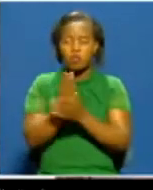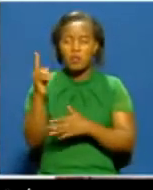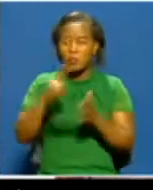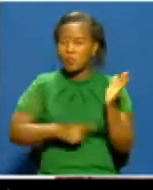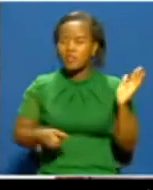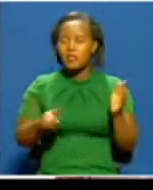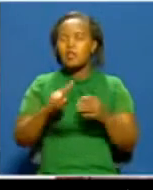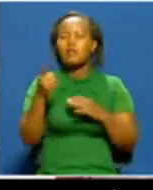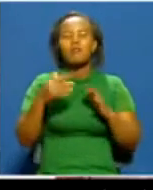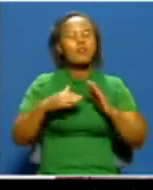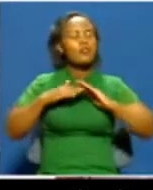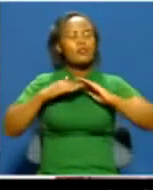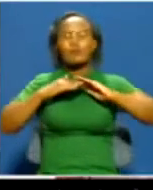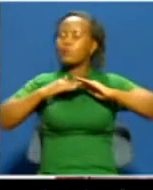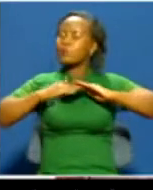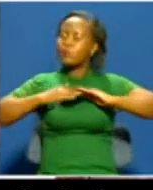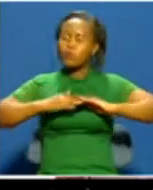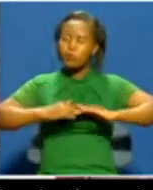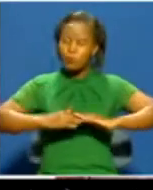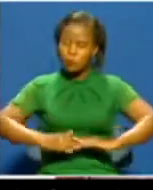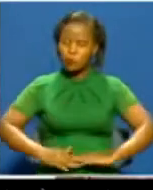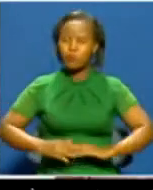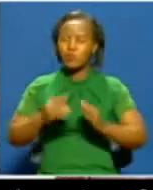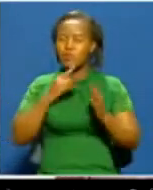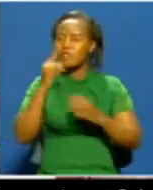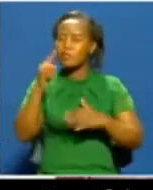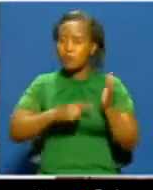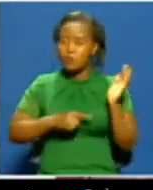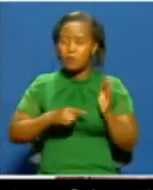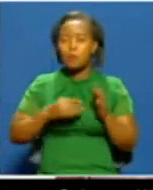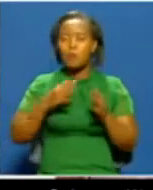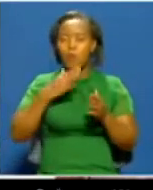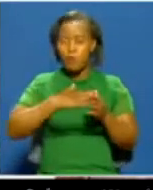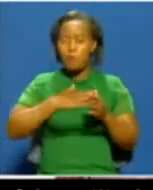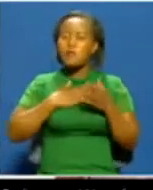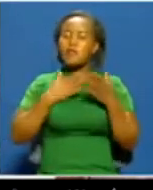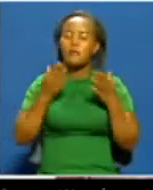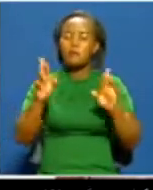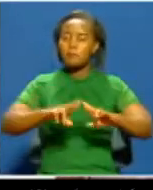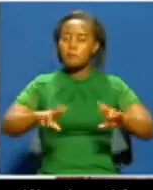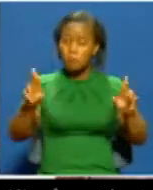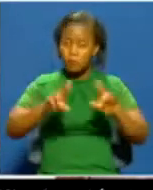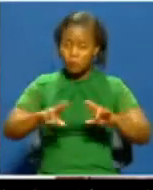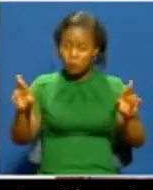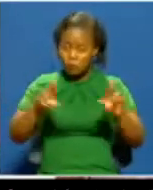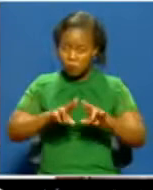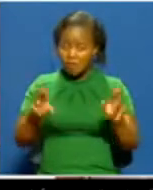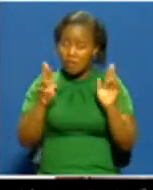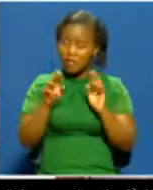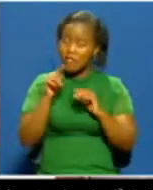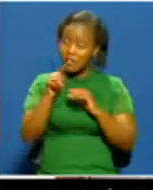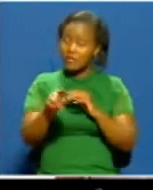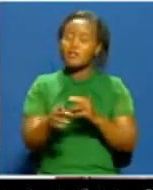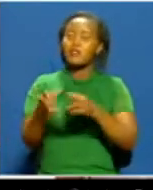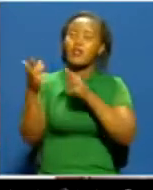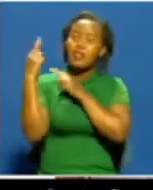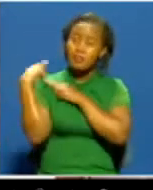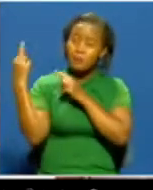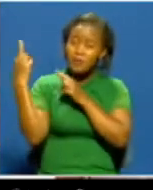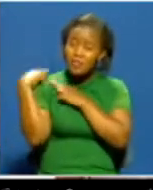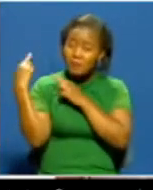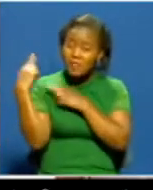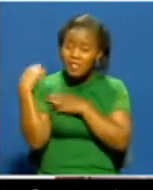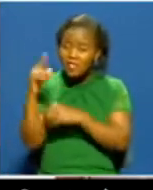yourself and you say to yourself, I am here and this is the challenge. It is not the first